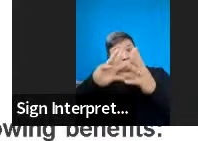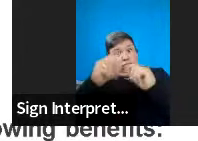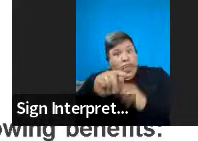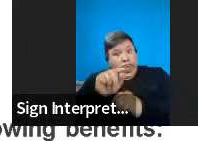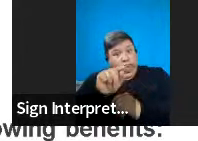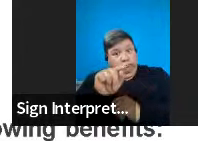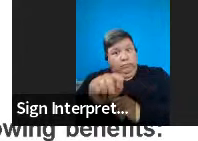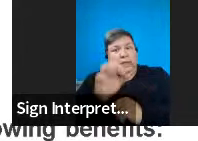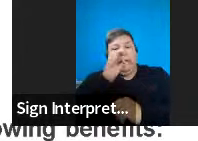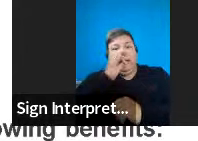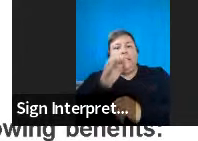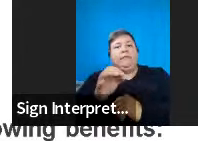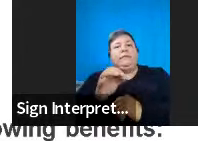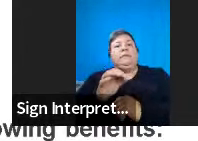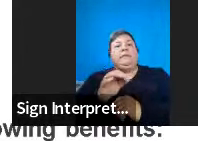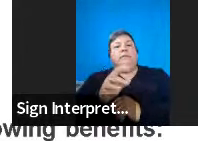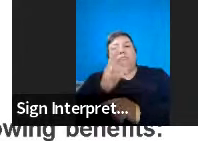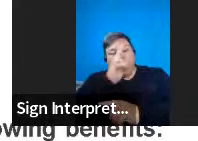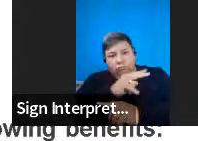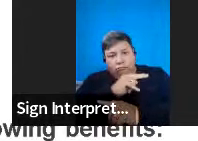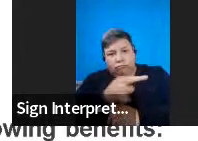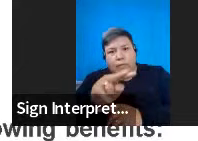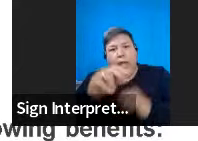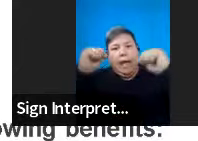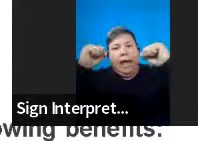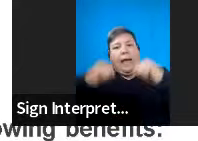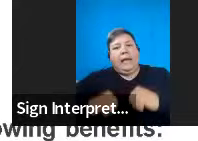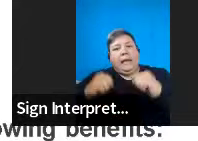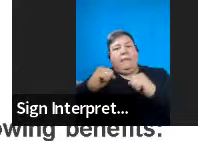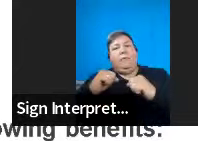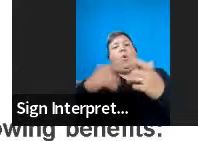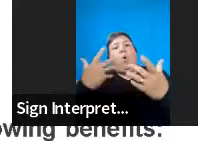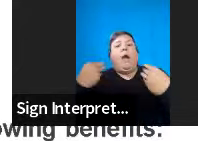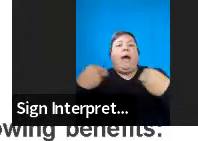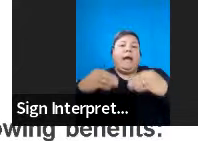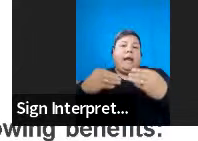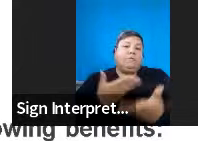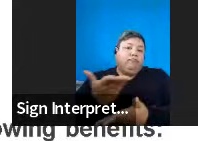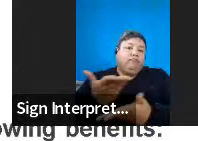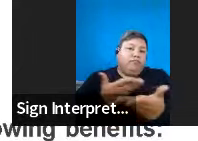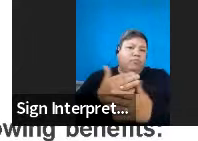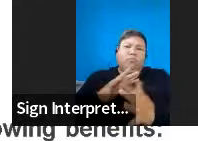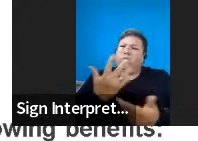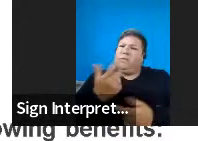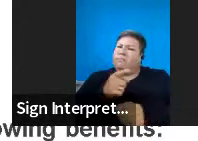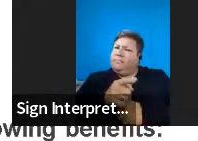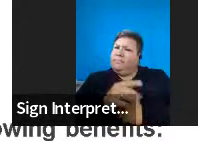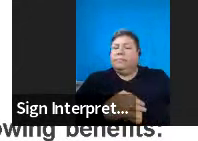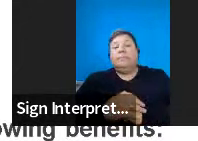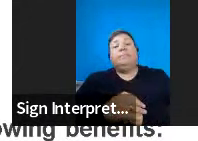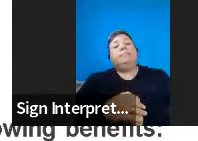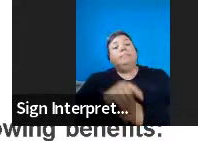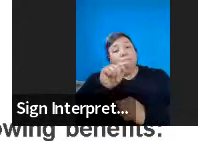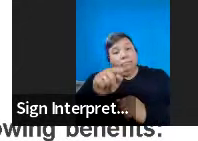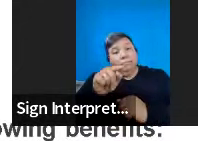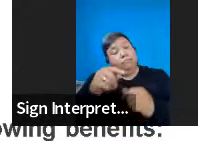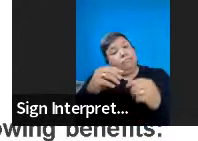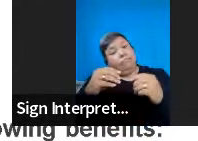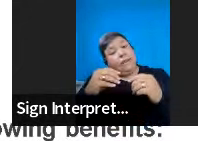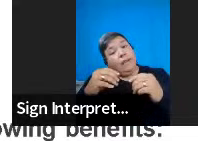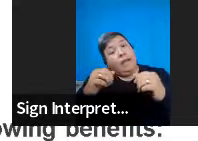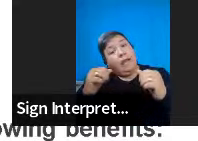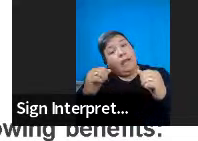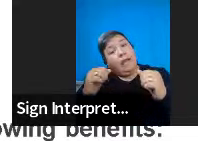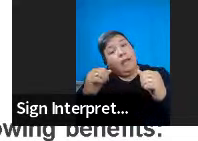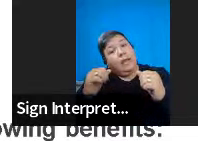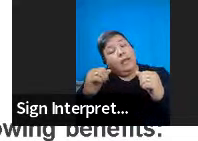mutual recognition agreement or the mutual recognition arrangement. What is this? The mutual recognition arrangement or mutual